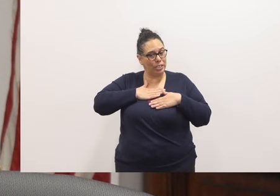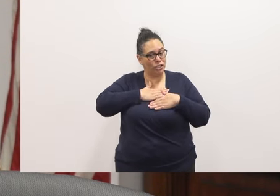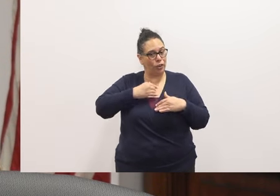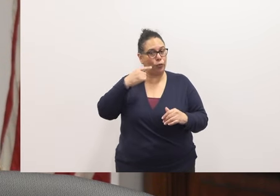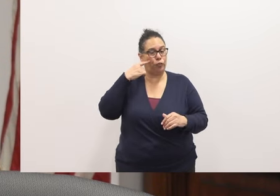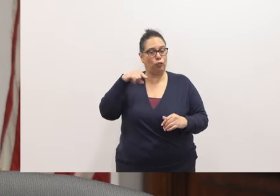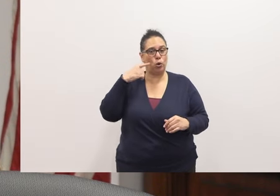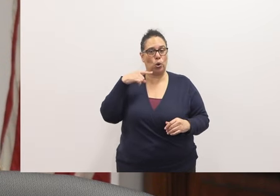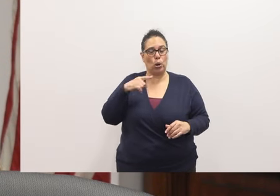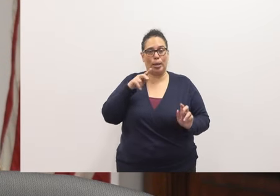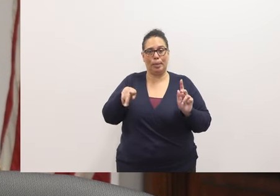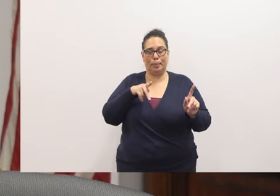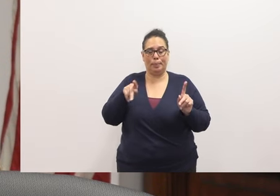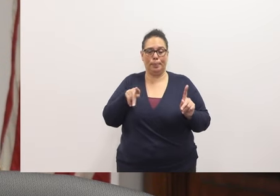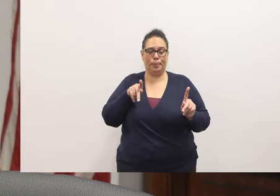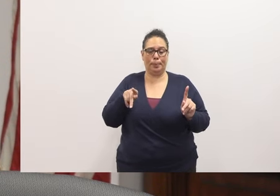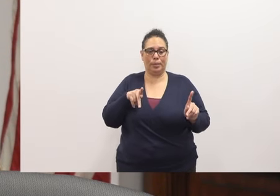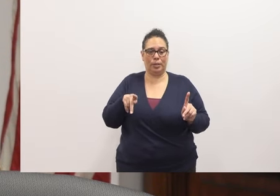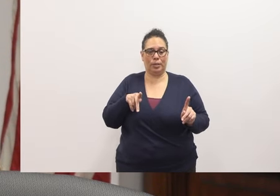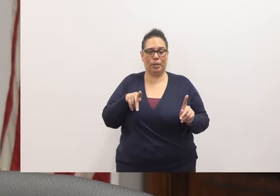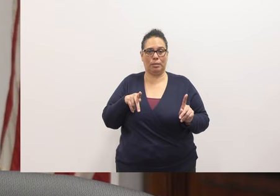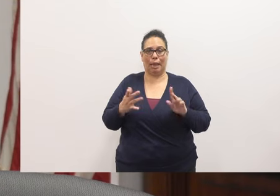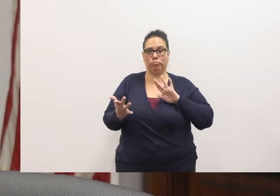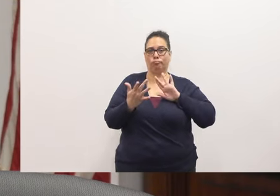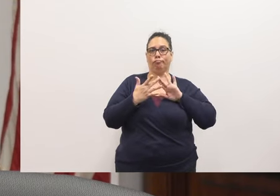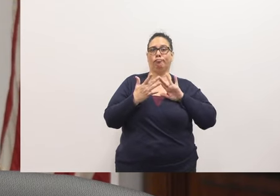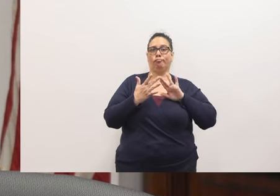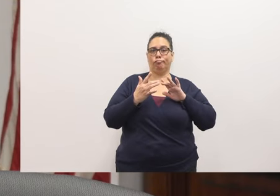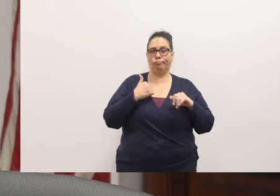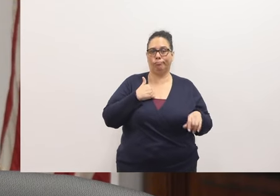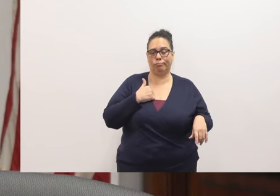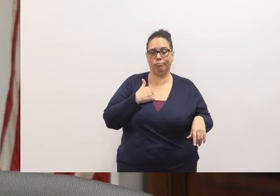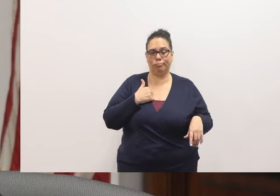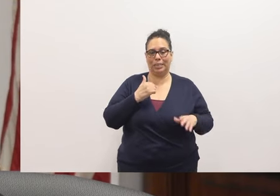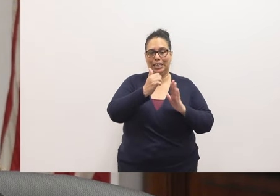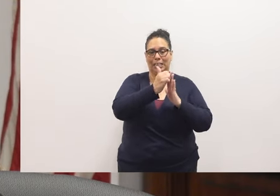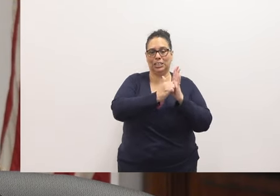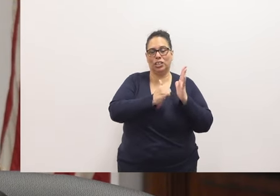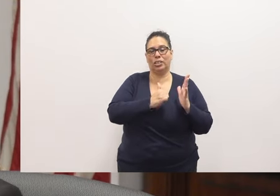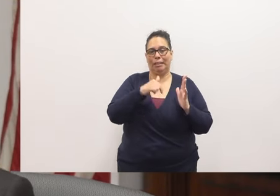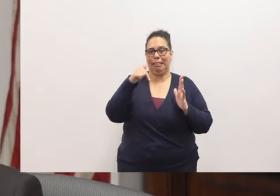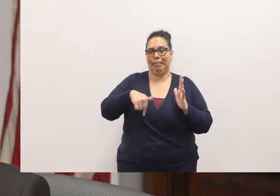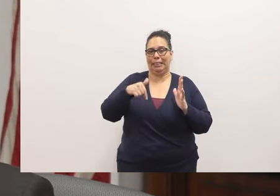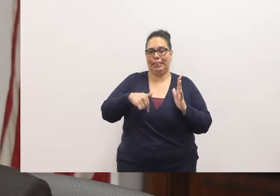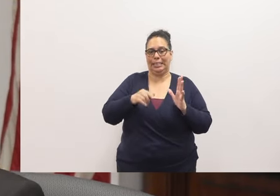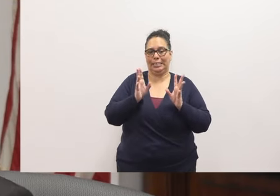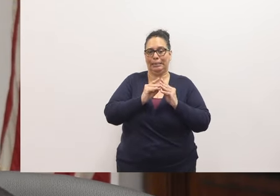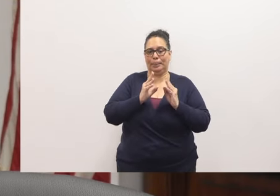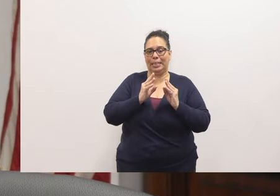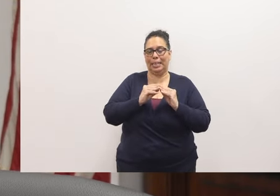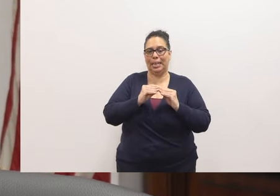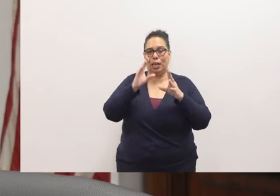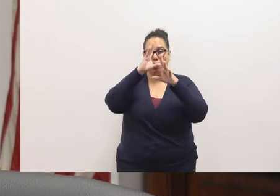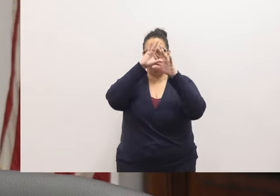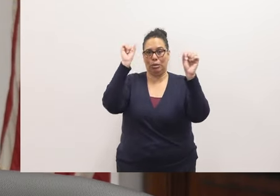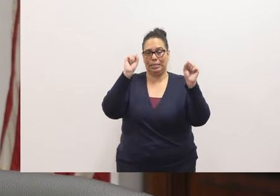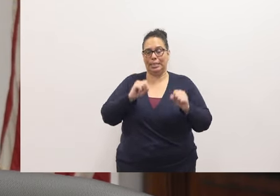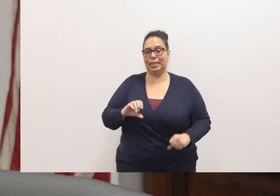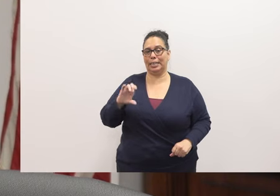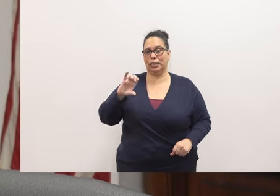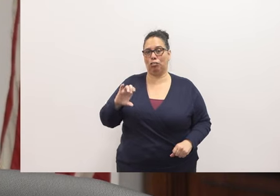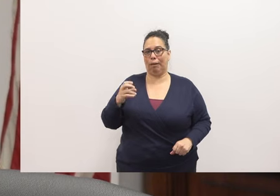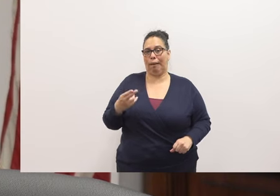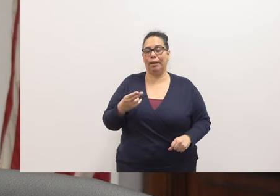for folks that reached out to us about agenda items on this meeting. President Craighead